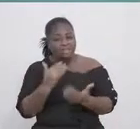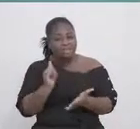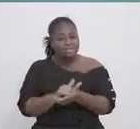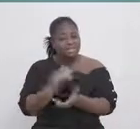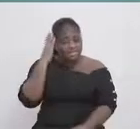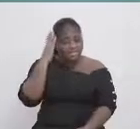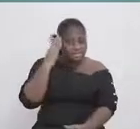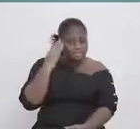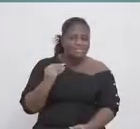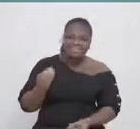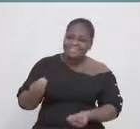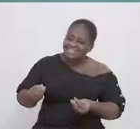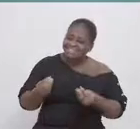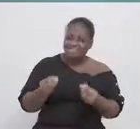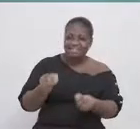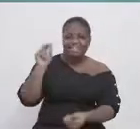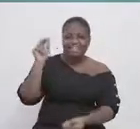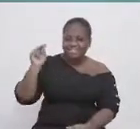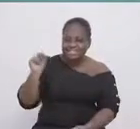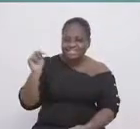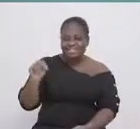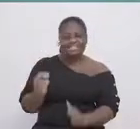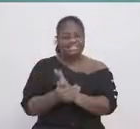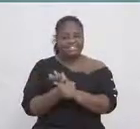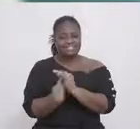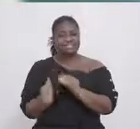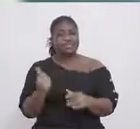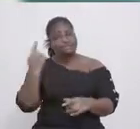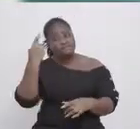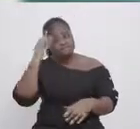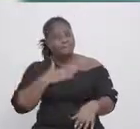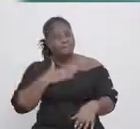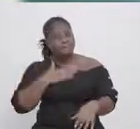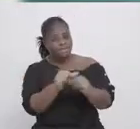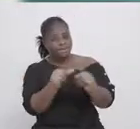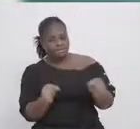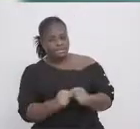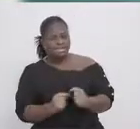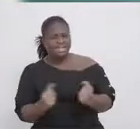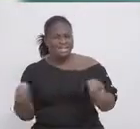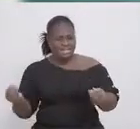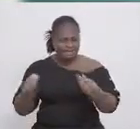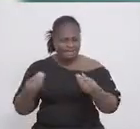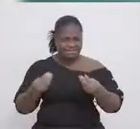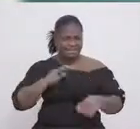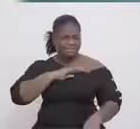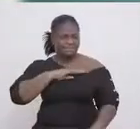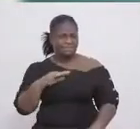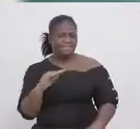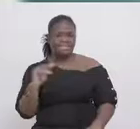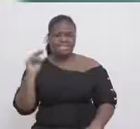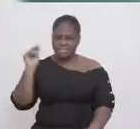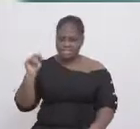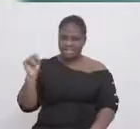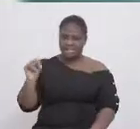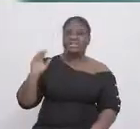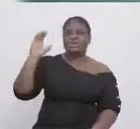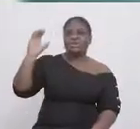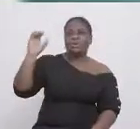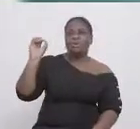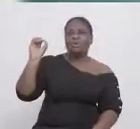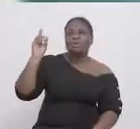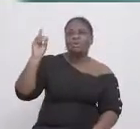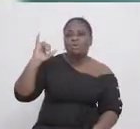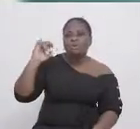me the needed skill for my environment. It gave me the confidence I needed in coding, knowing